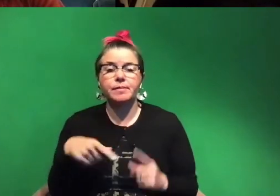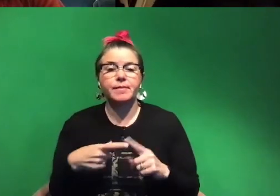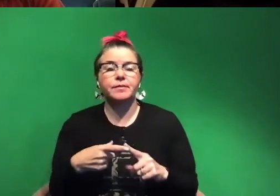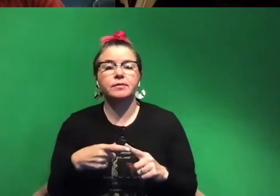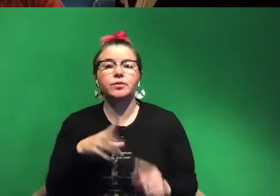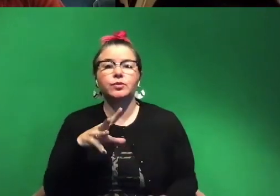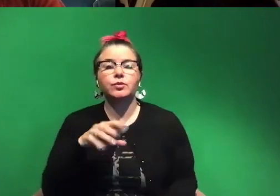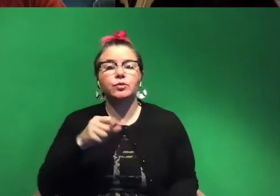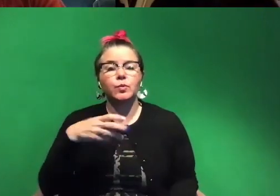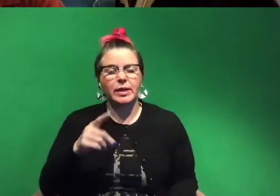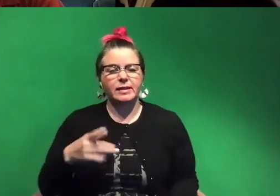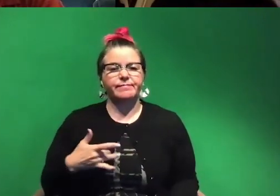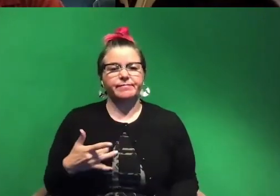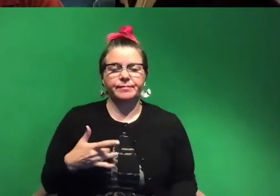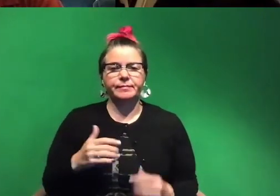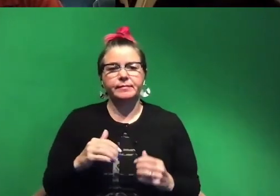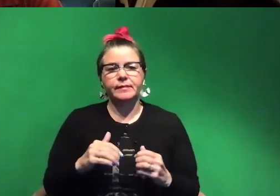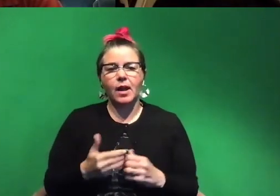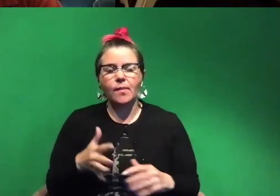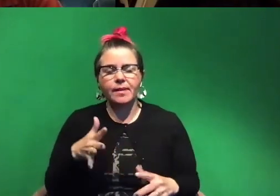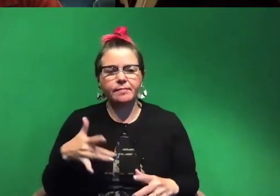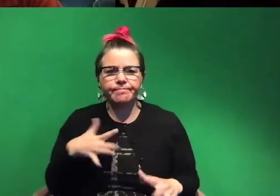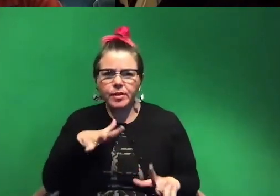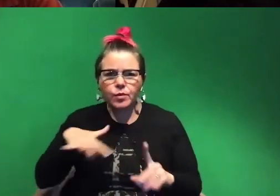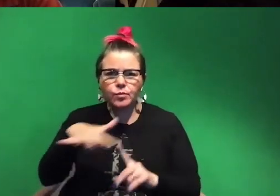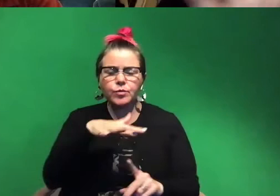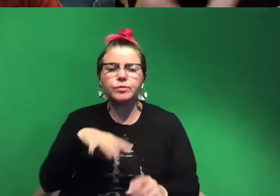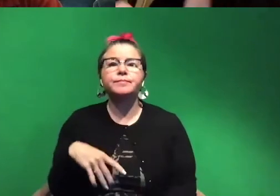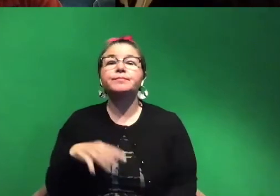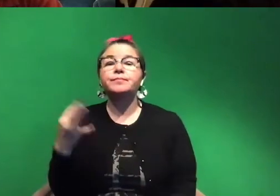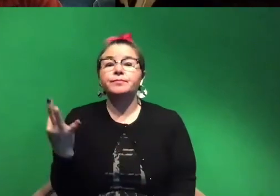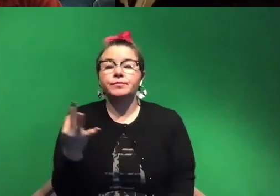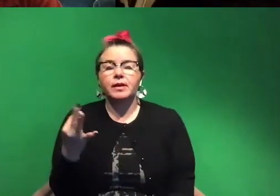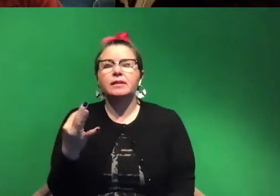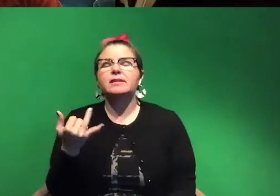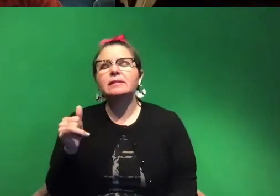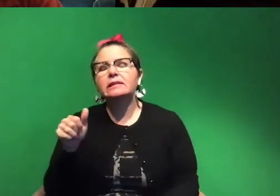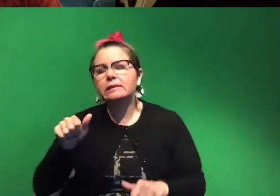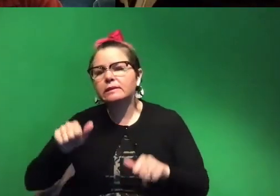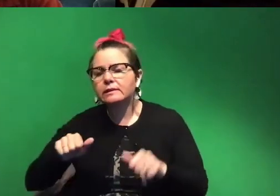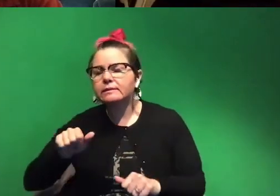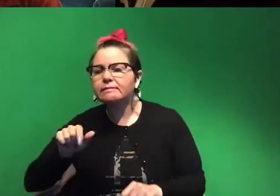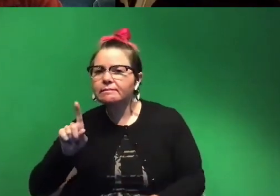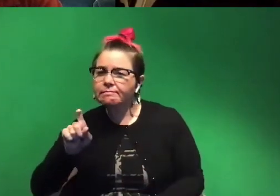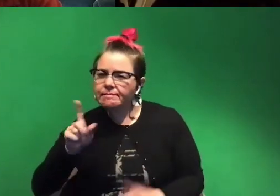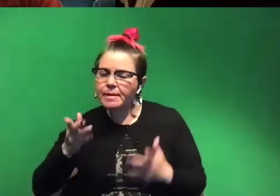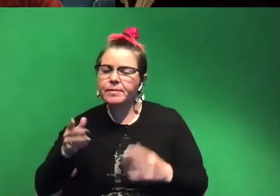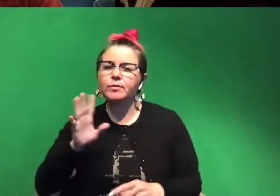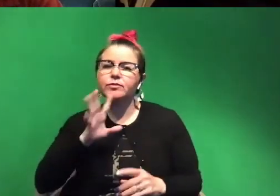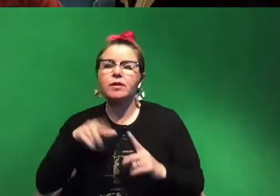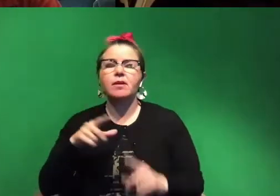squid senses, so how they sense their world. And then on Friday, this is still tentative, but I believe we'll be talking about